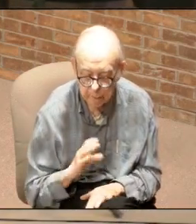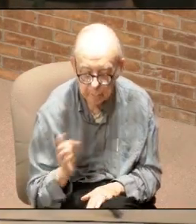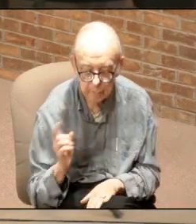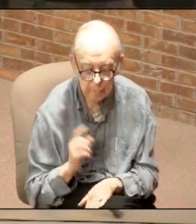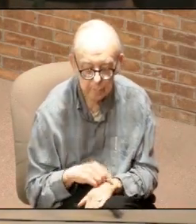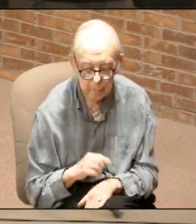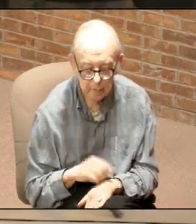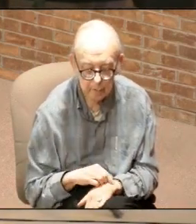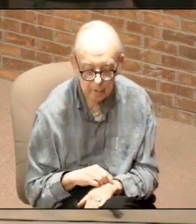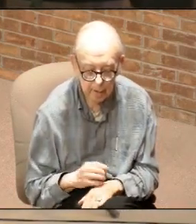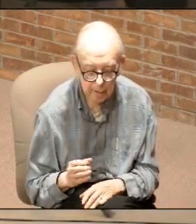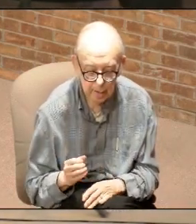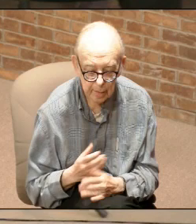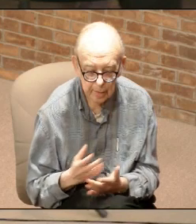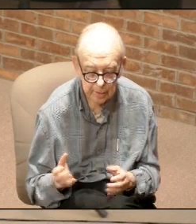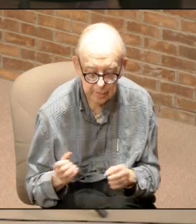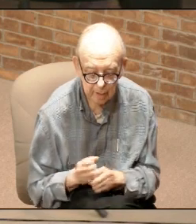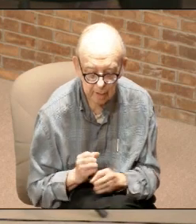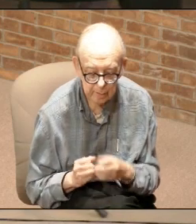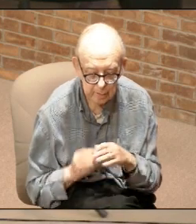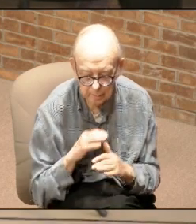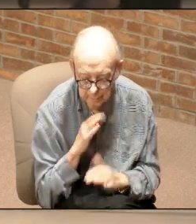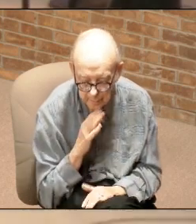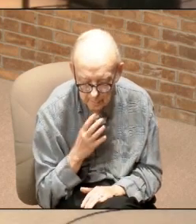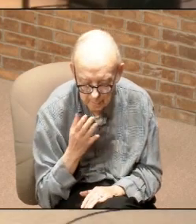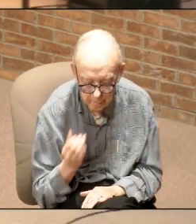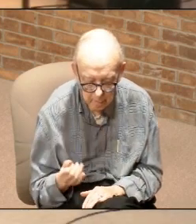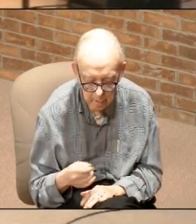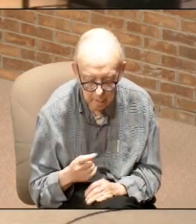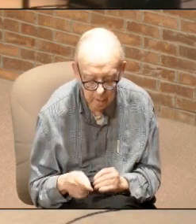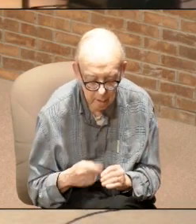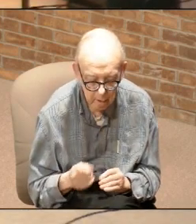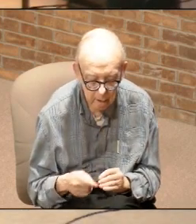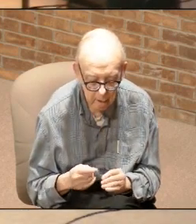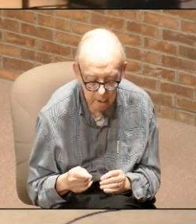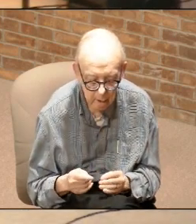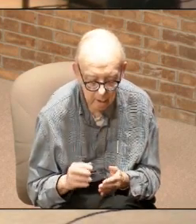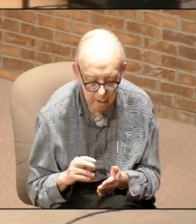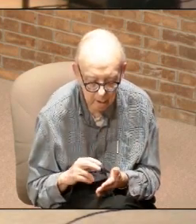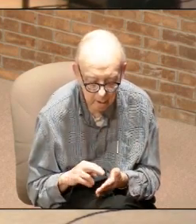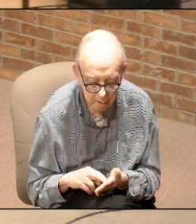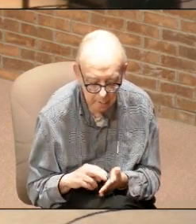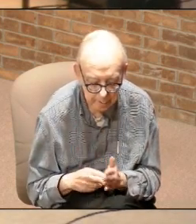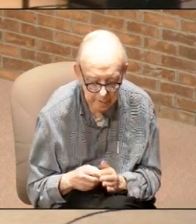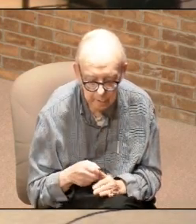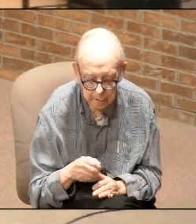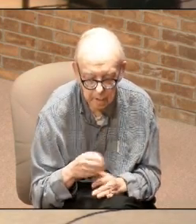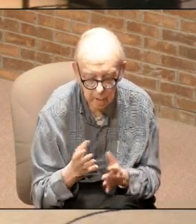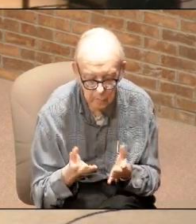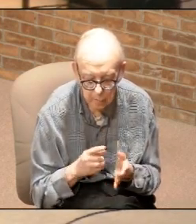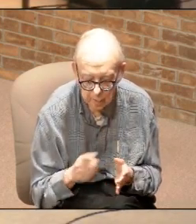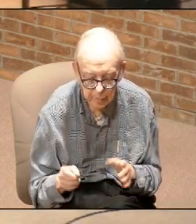and things had gotten messy they'd forgotten about what it was that god had wanted them to do